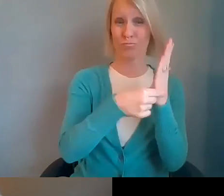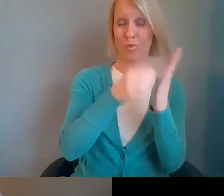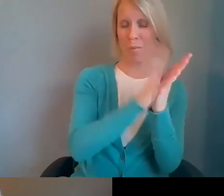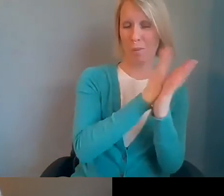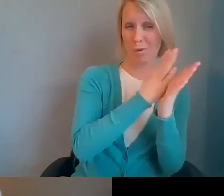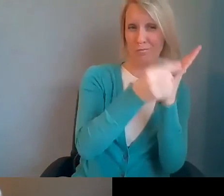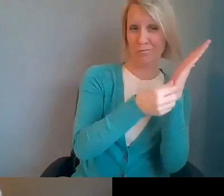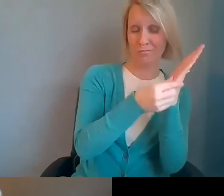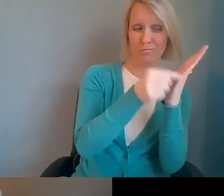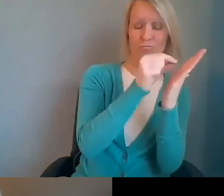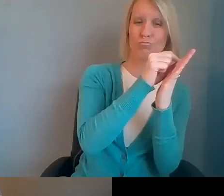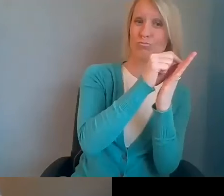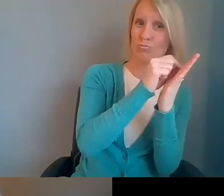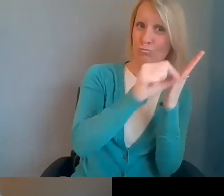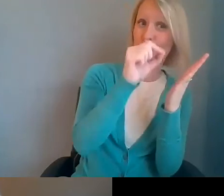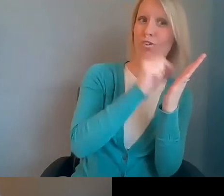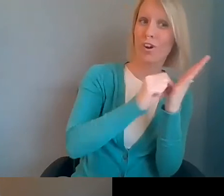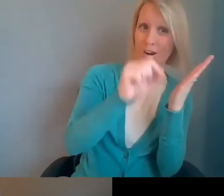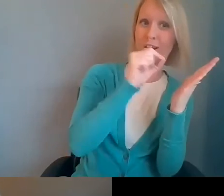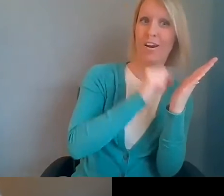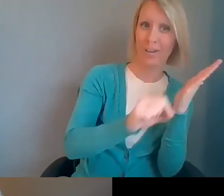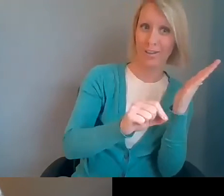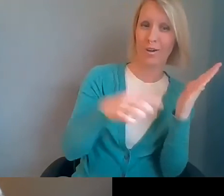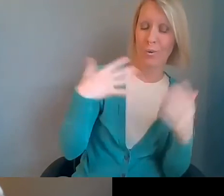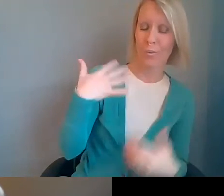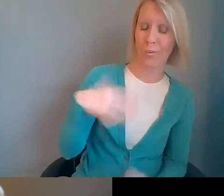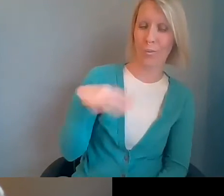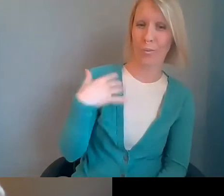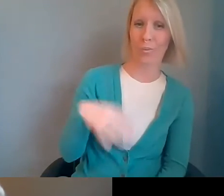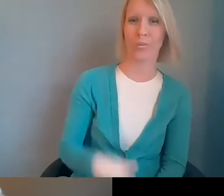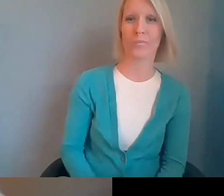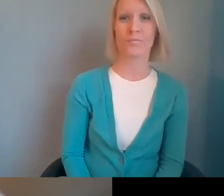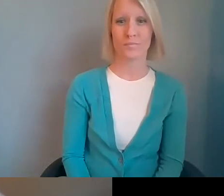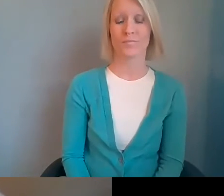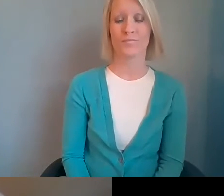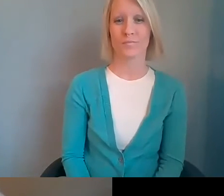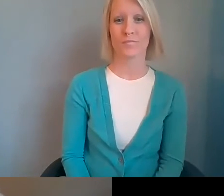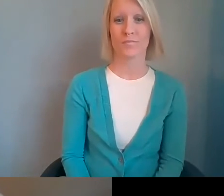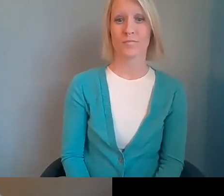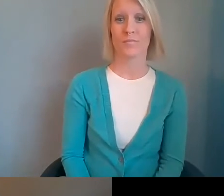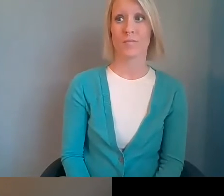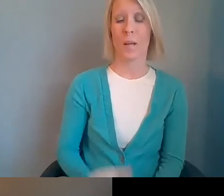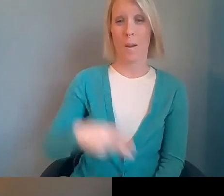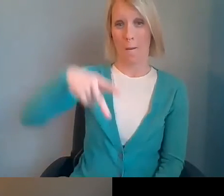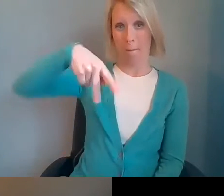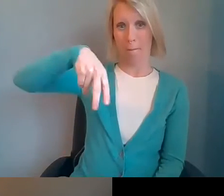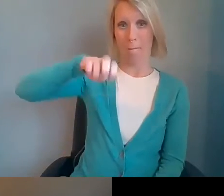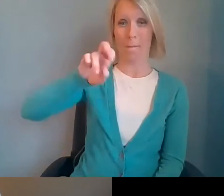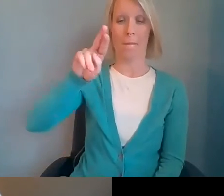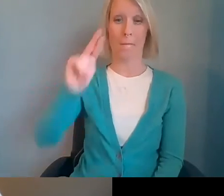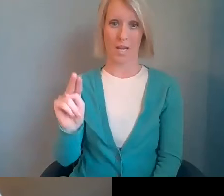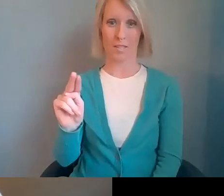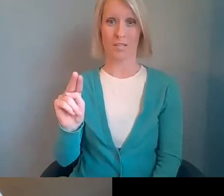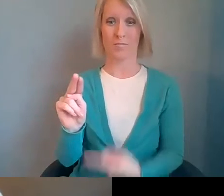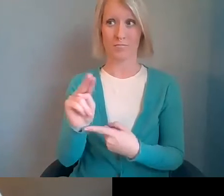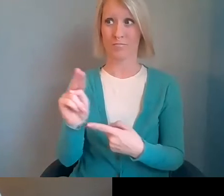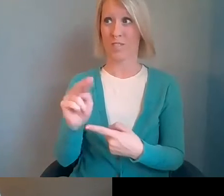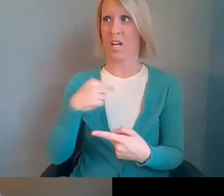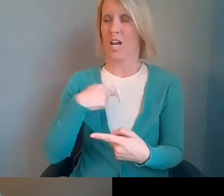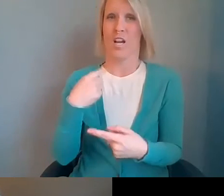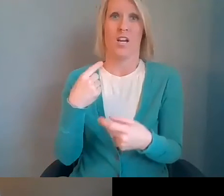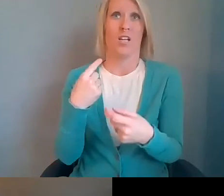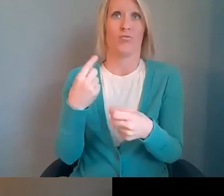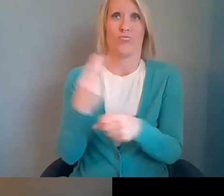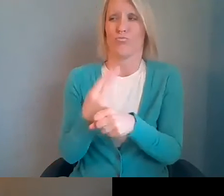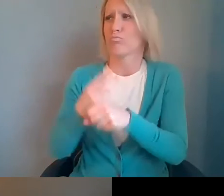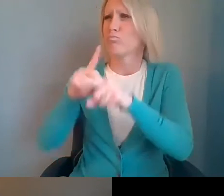And I've had different pens that I've used and different journals that I've used,